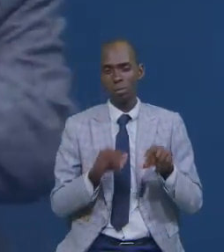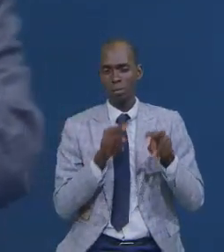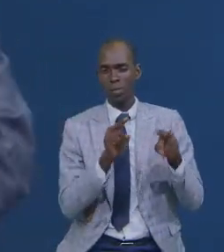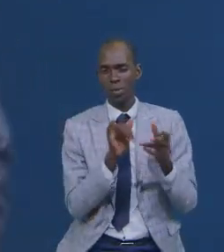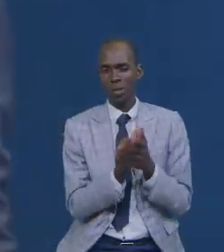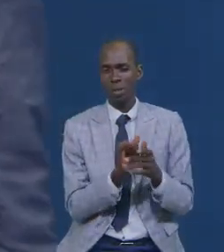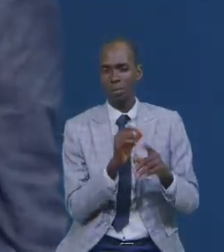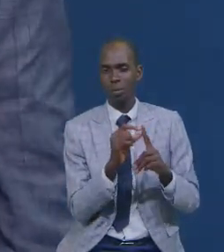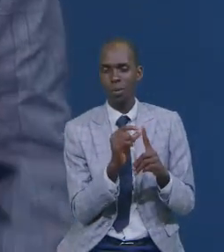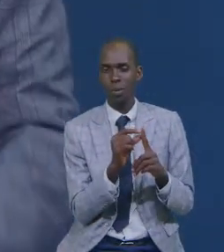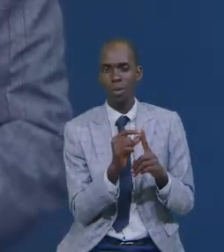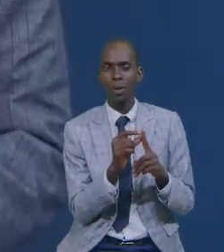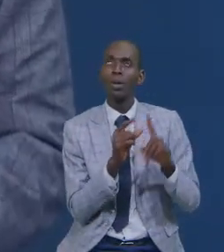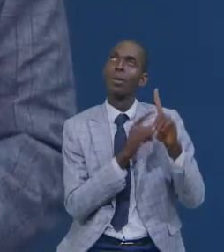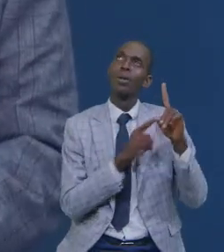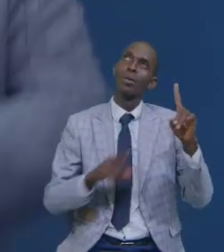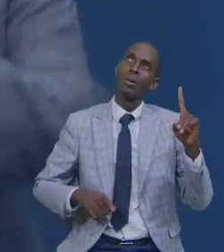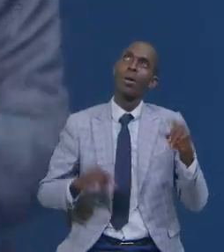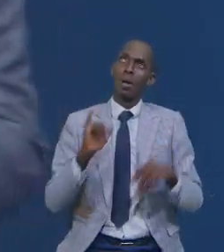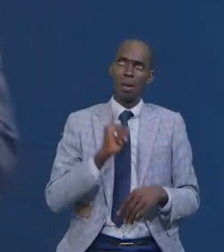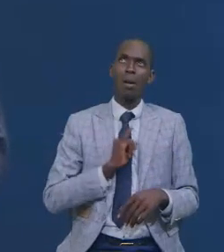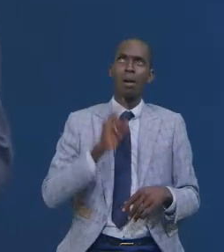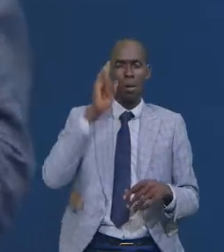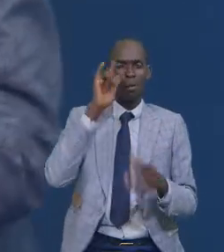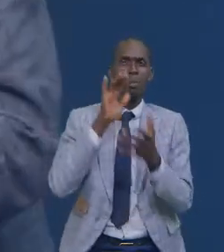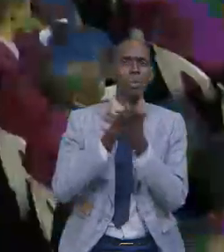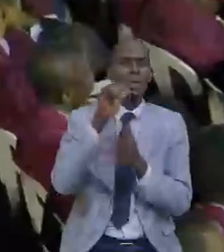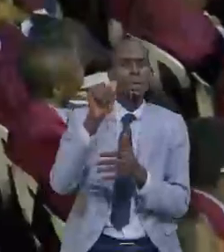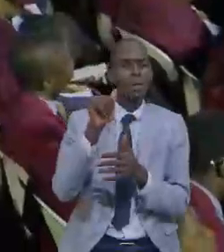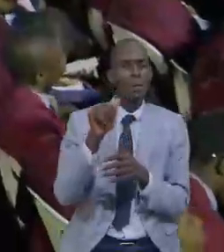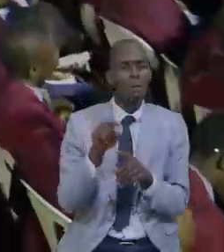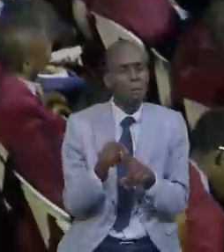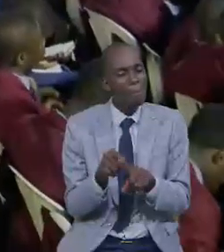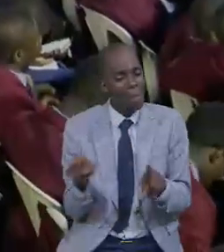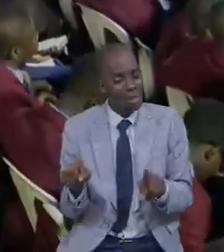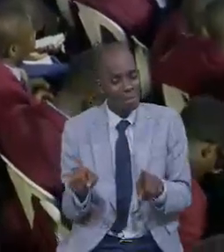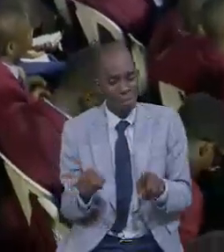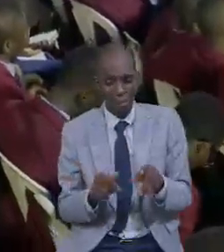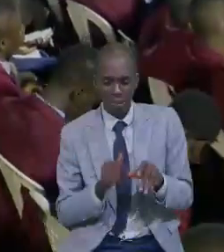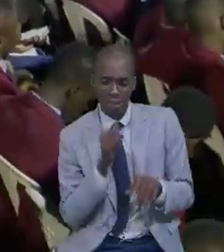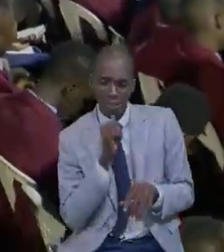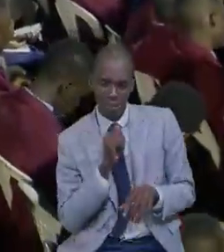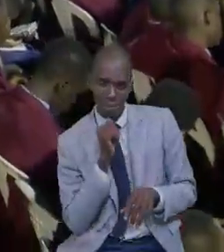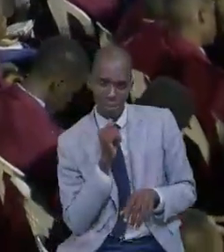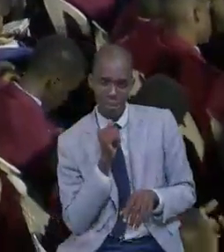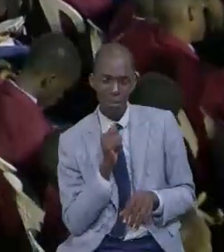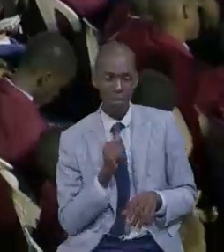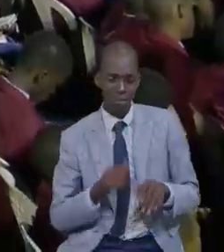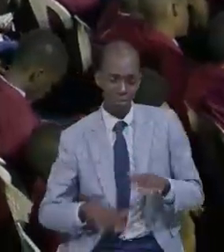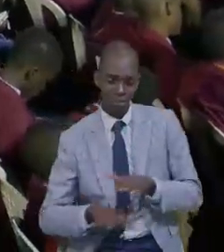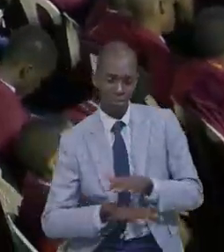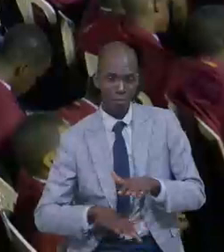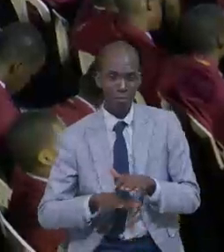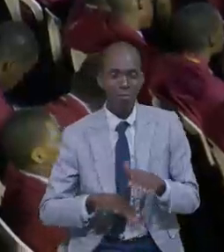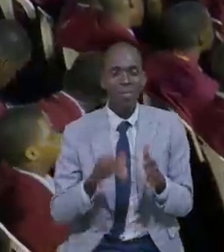Look at that. Lord, I believe. But underneath, that Lucifer, that evil